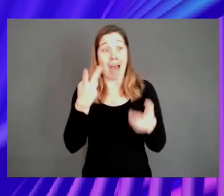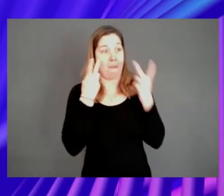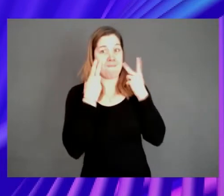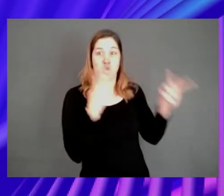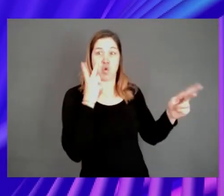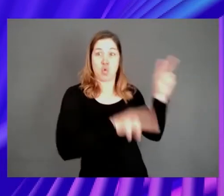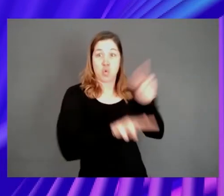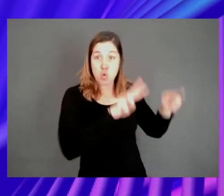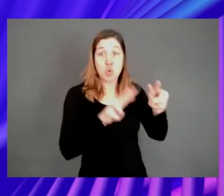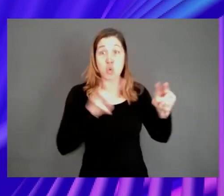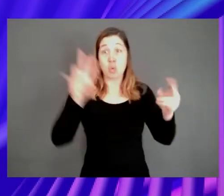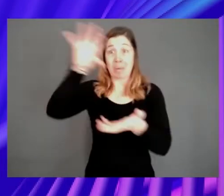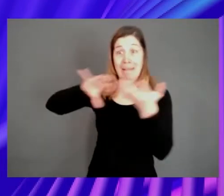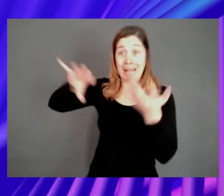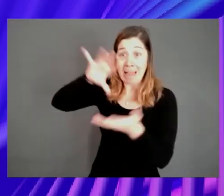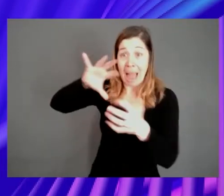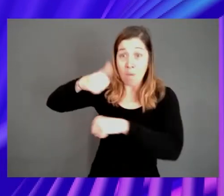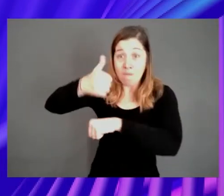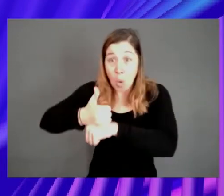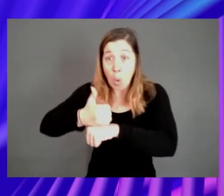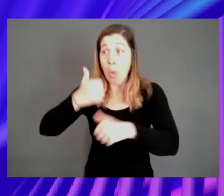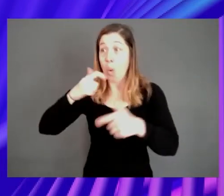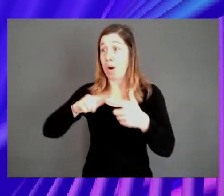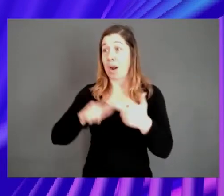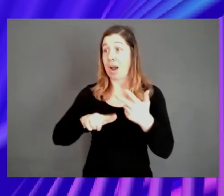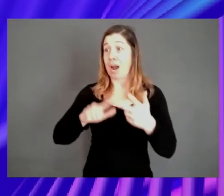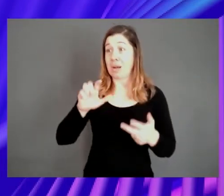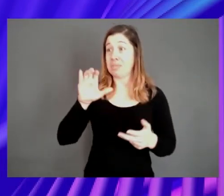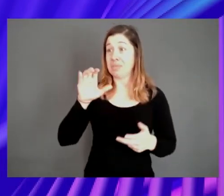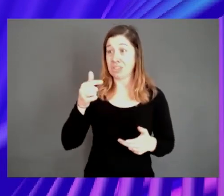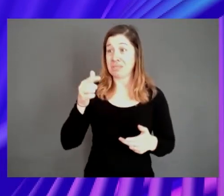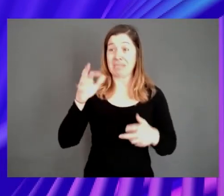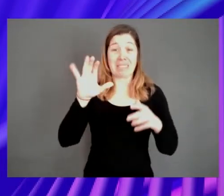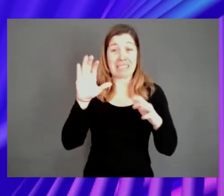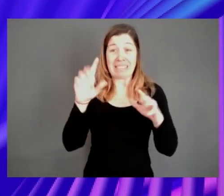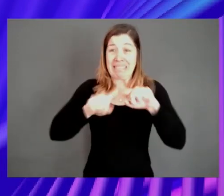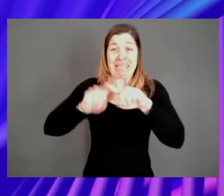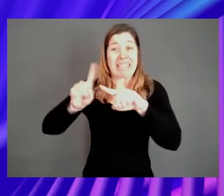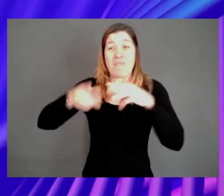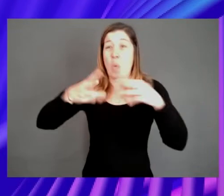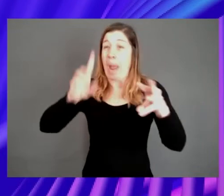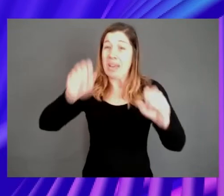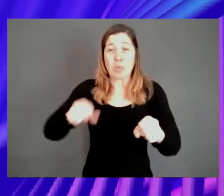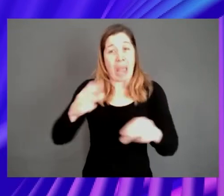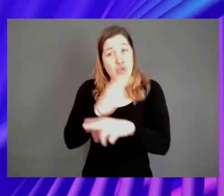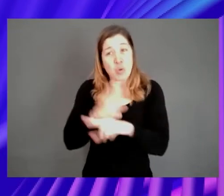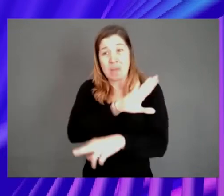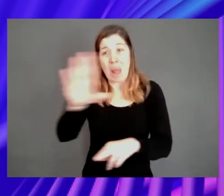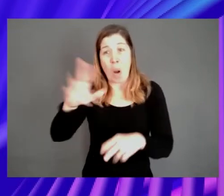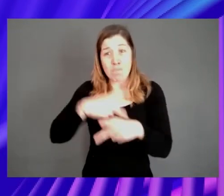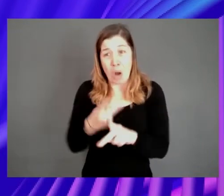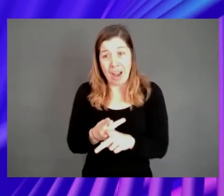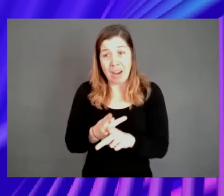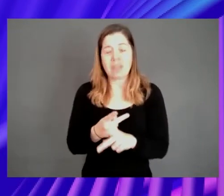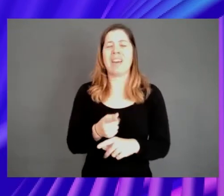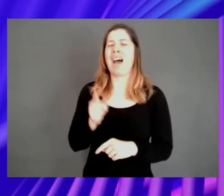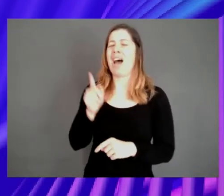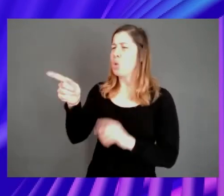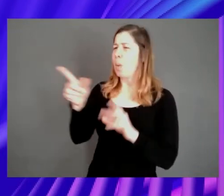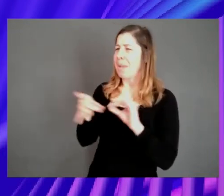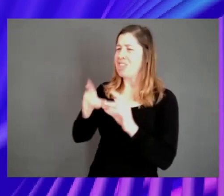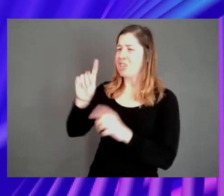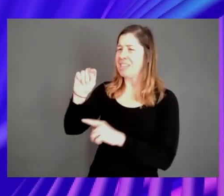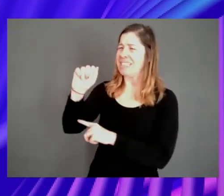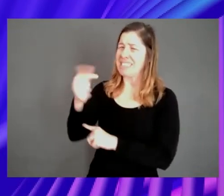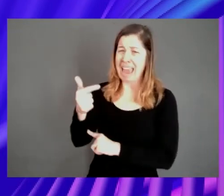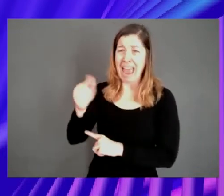CloudFormation, through CLI or API. There's so many different ways you can consume those products through Service Catalog. That all sounds really cool. And you mentioned tag-based and maybe role-based